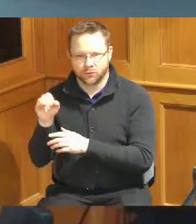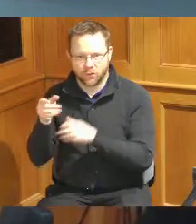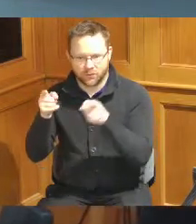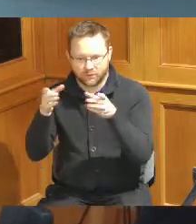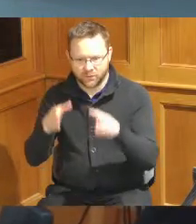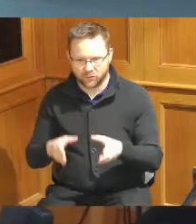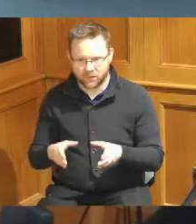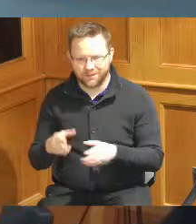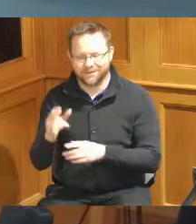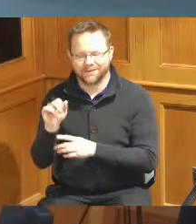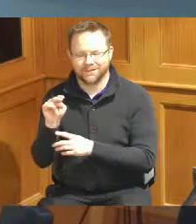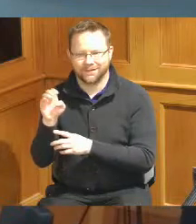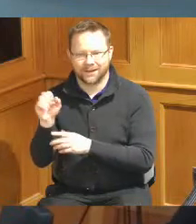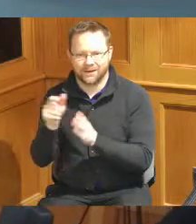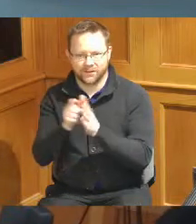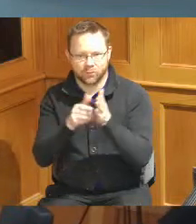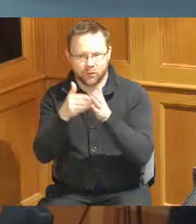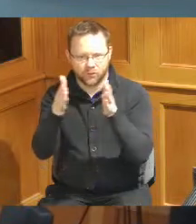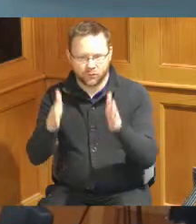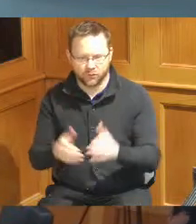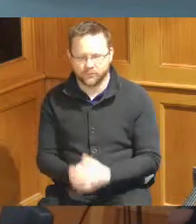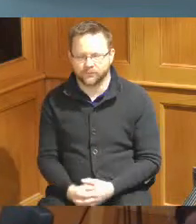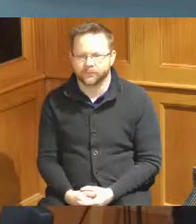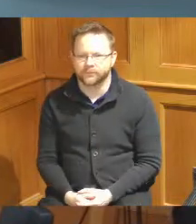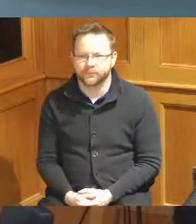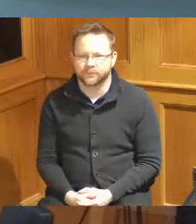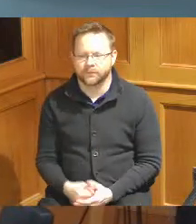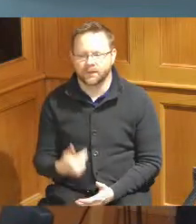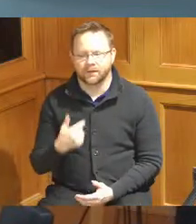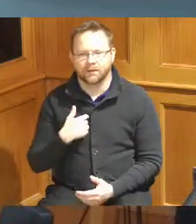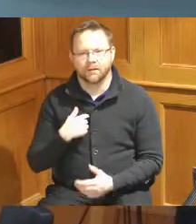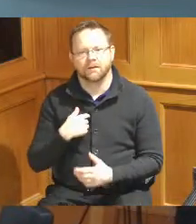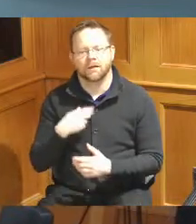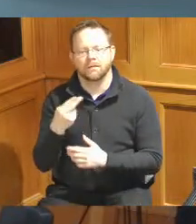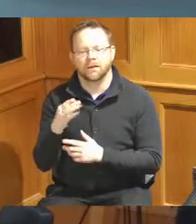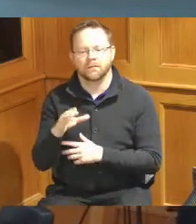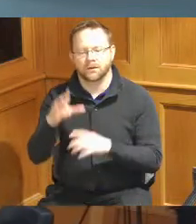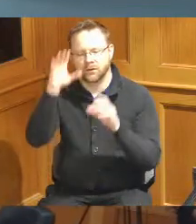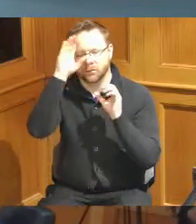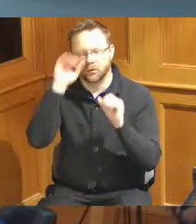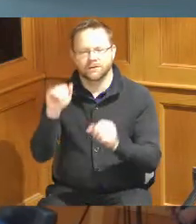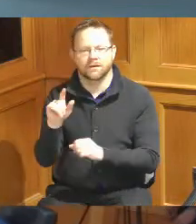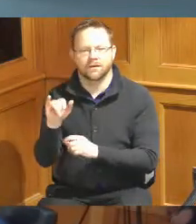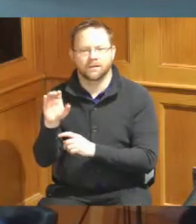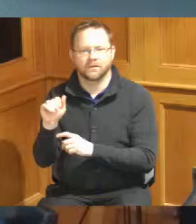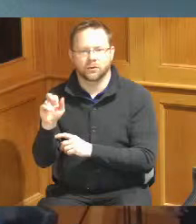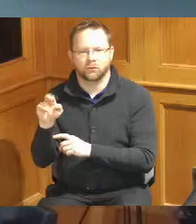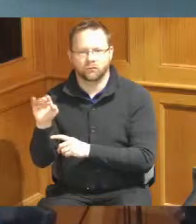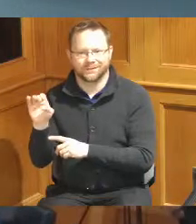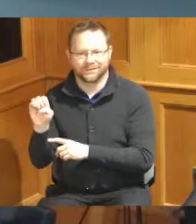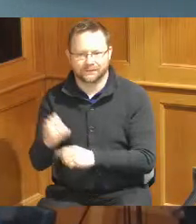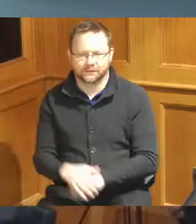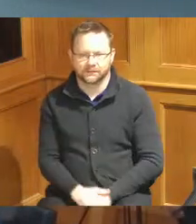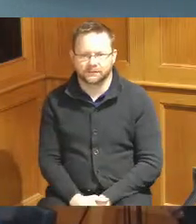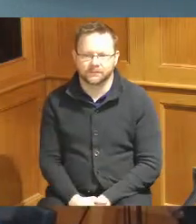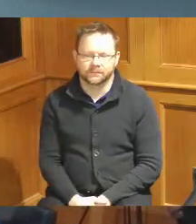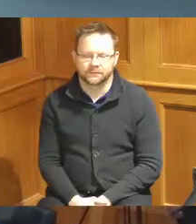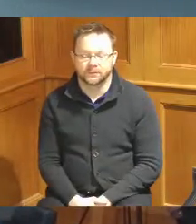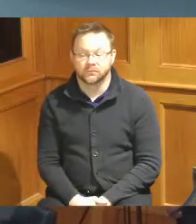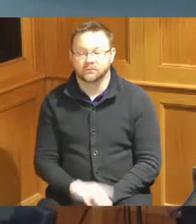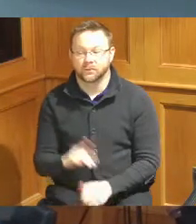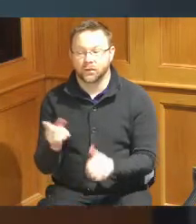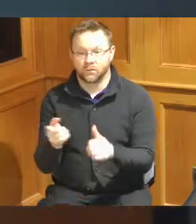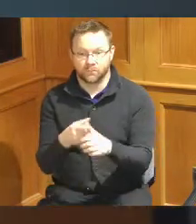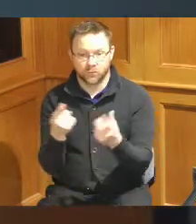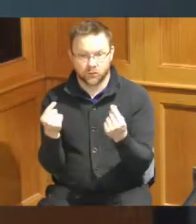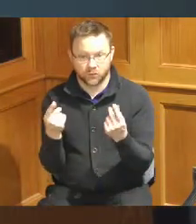Administrator. Charlie Annis, Prosecutor's Office. And I'm Hamilton County Commission President Alicia Reese. First on